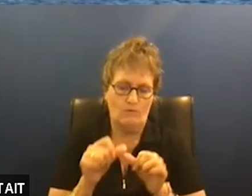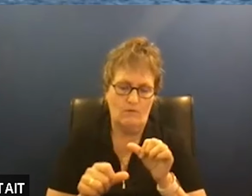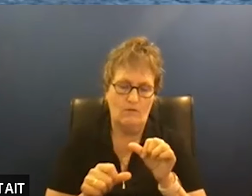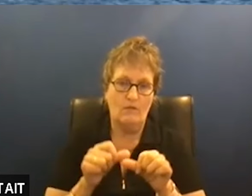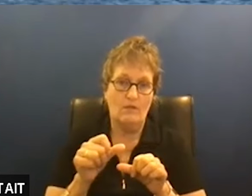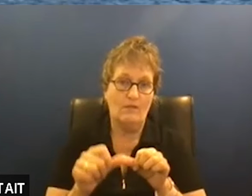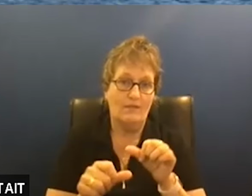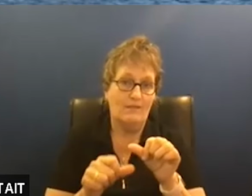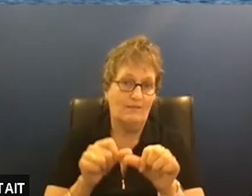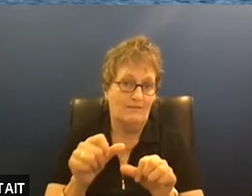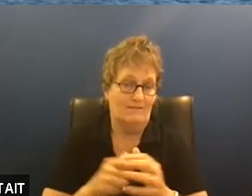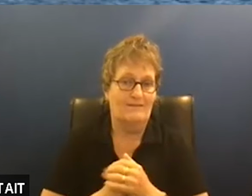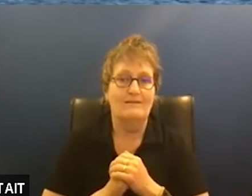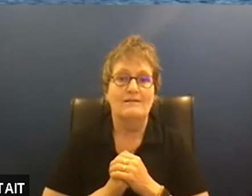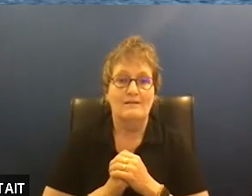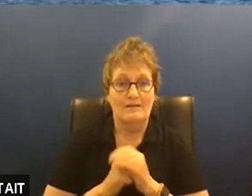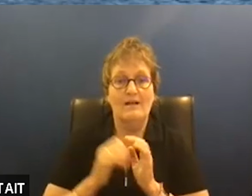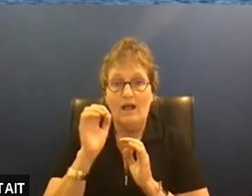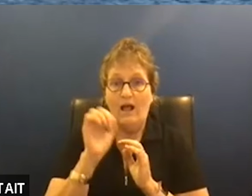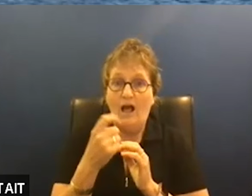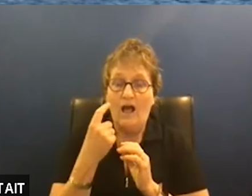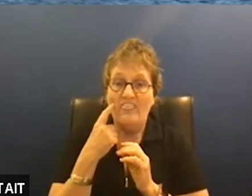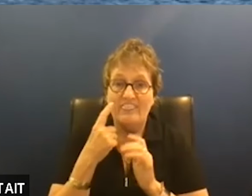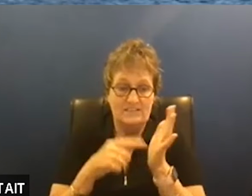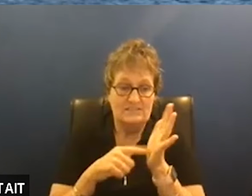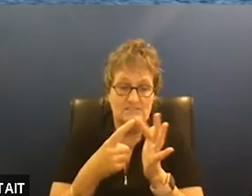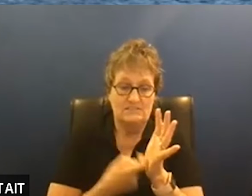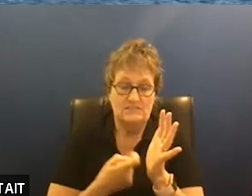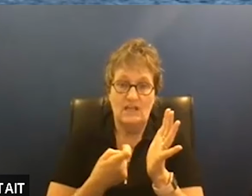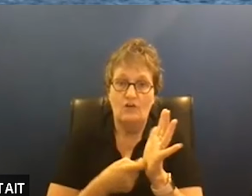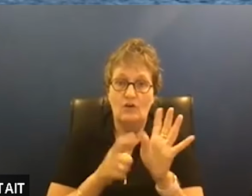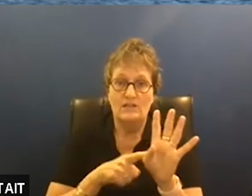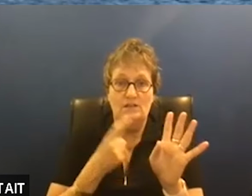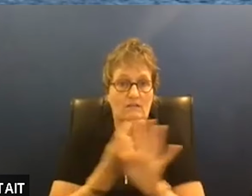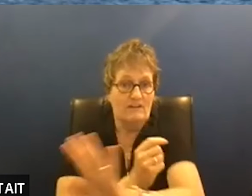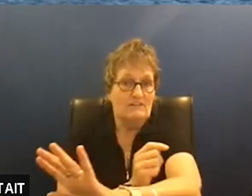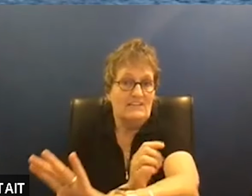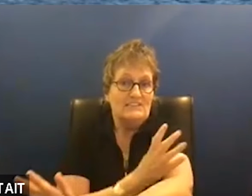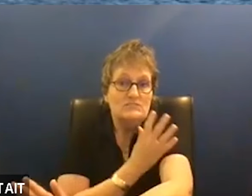And I think attending these things, I truly feel like they're inspirational.